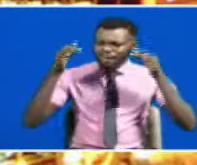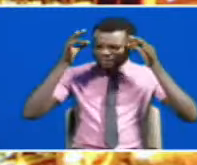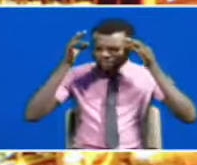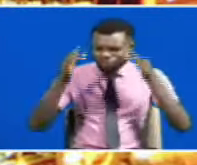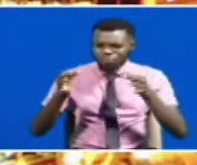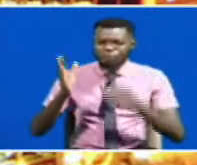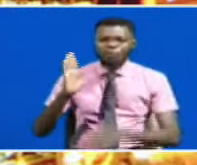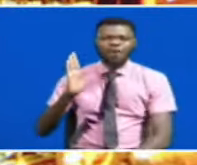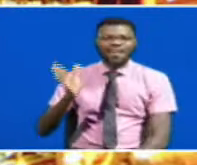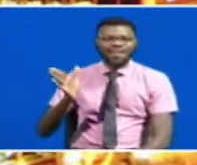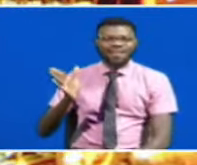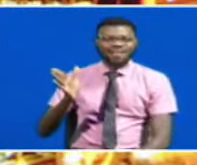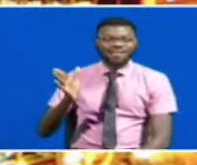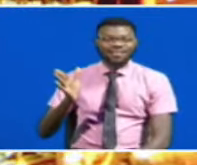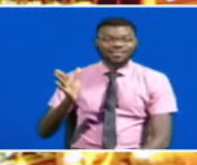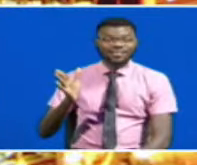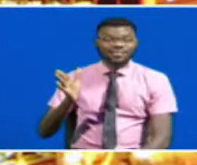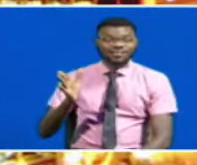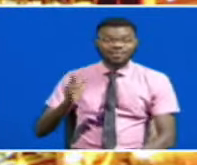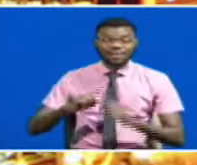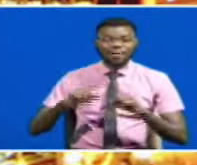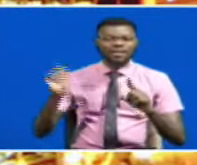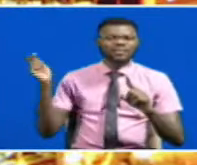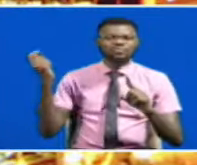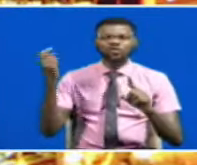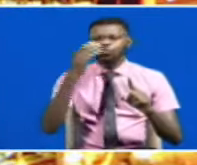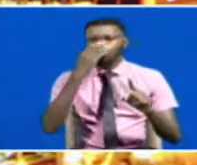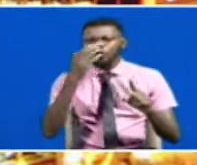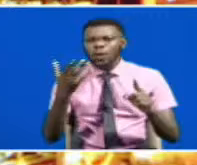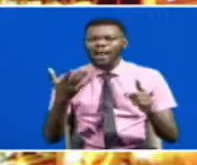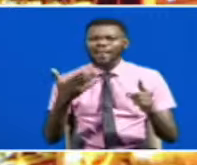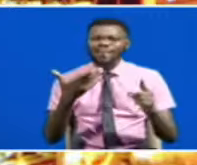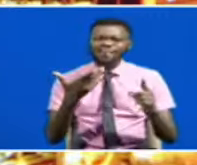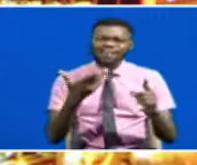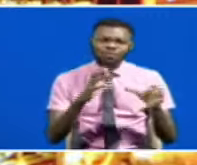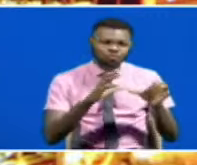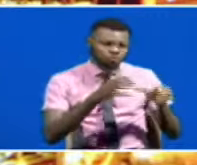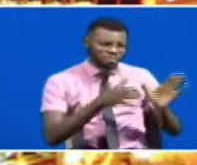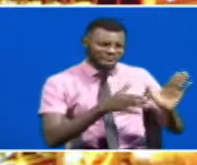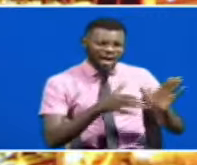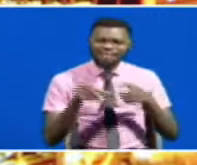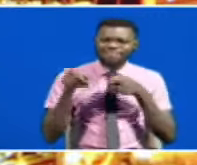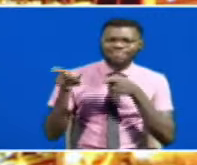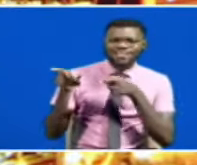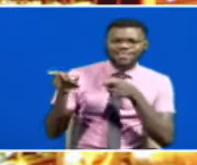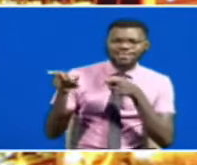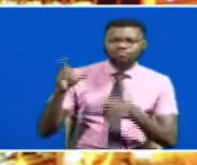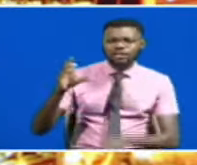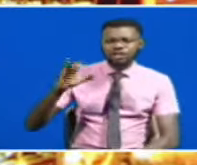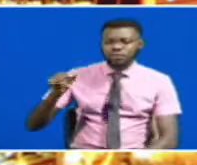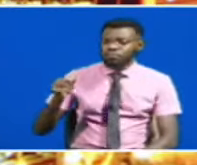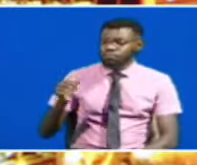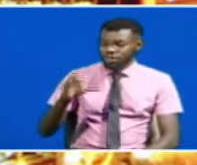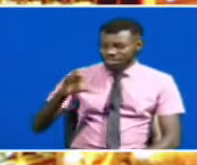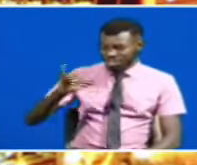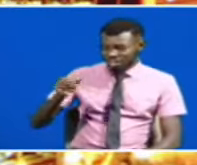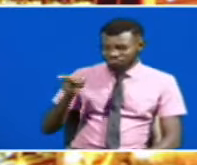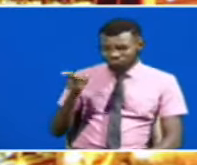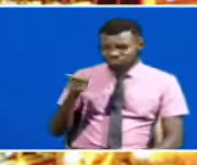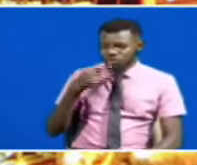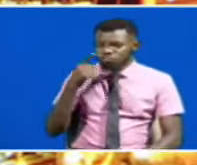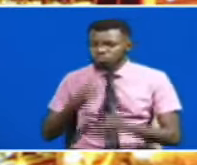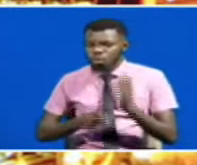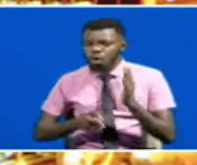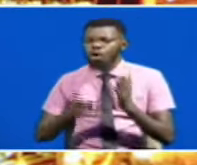decisions despite renewed attacks from President William Ruto and his allies. The CJ has further said that judges handling cases